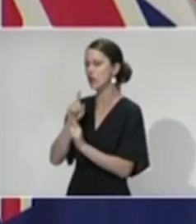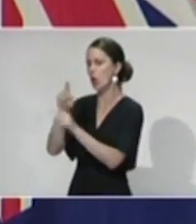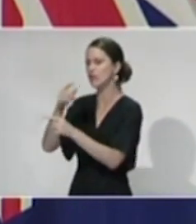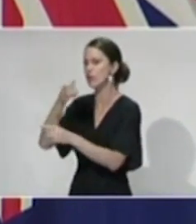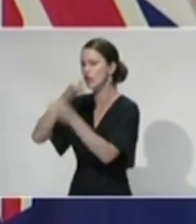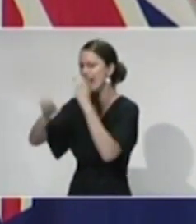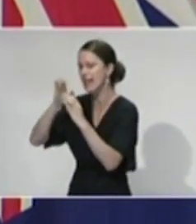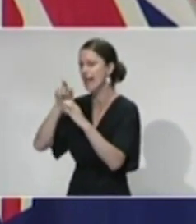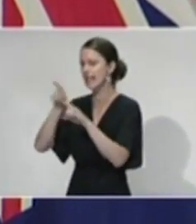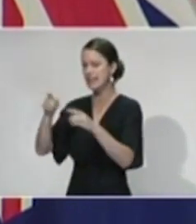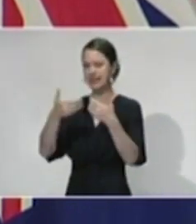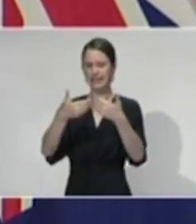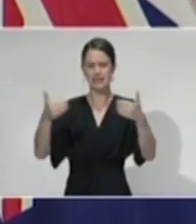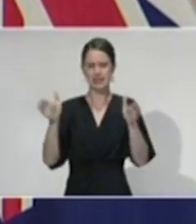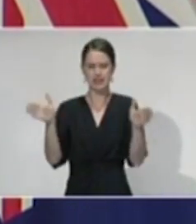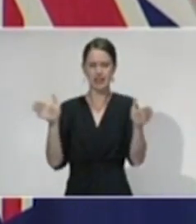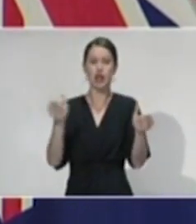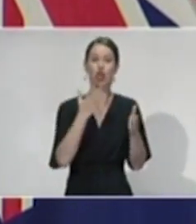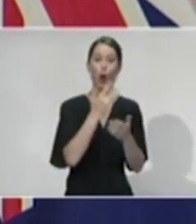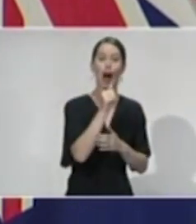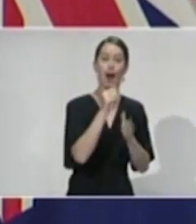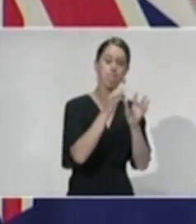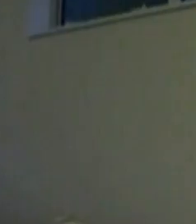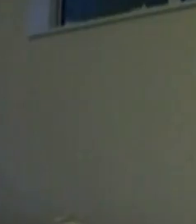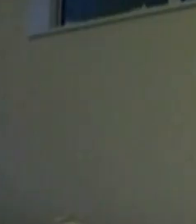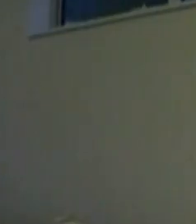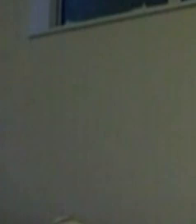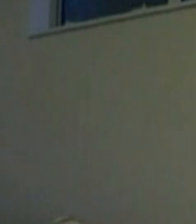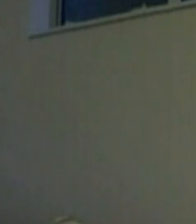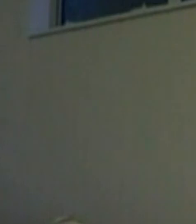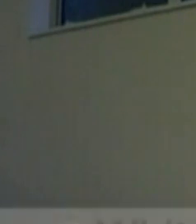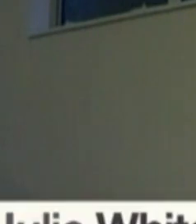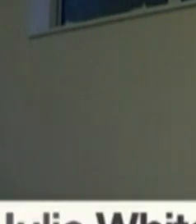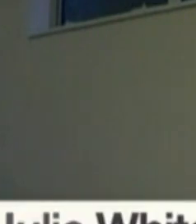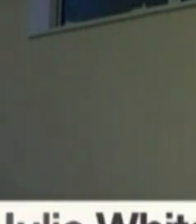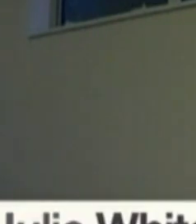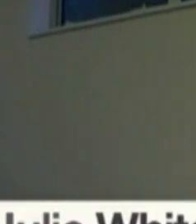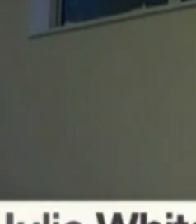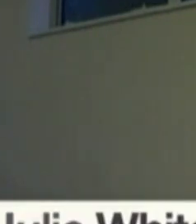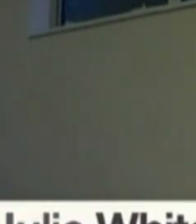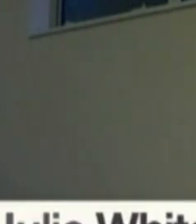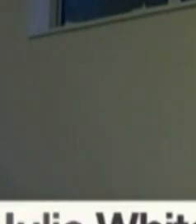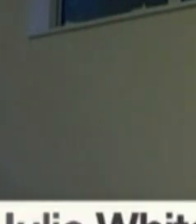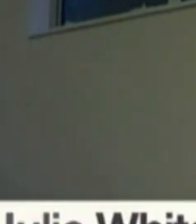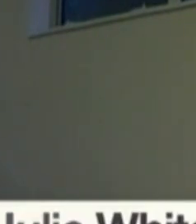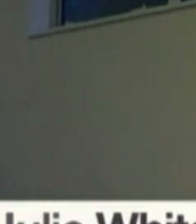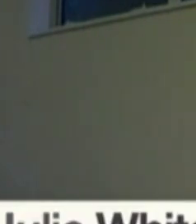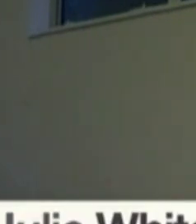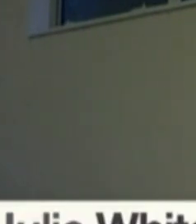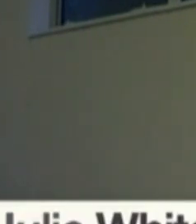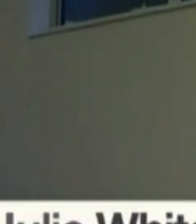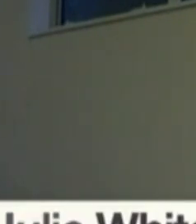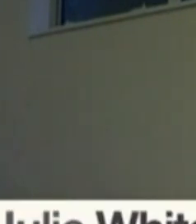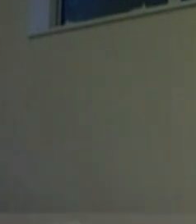delay. That does mean pubs who provide meals and so on will be able to open. It just basically means less income, higher